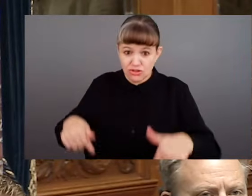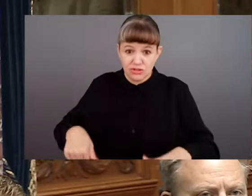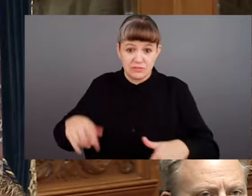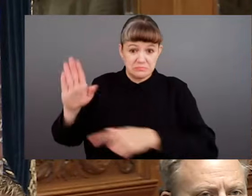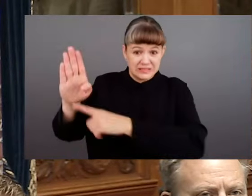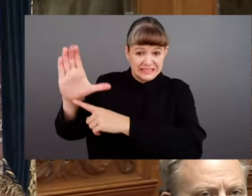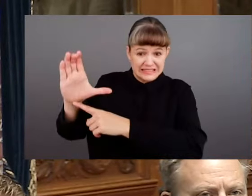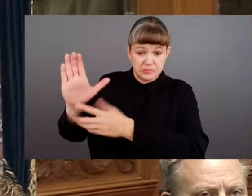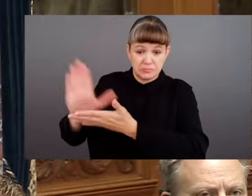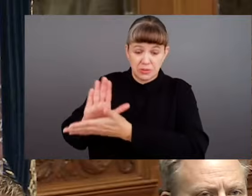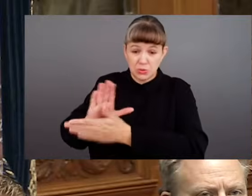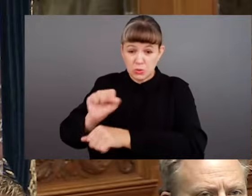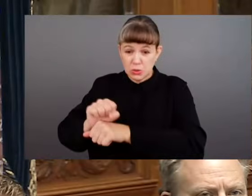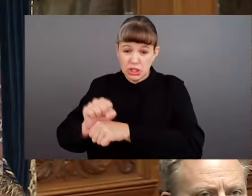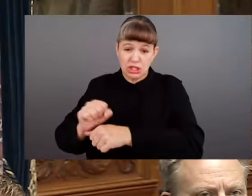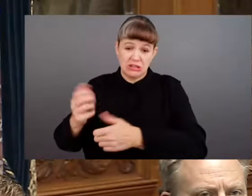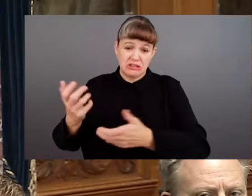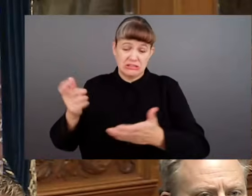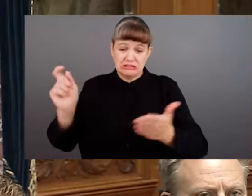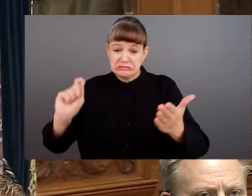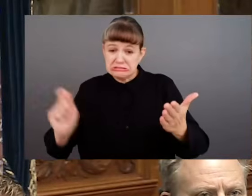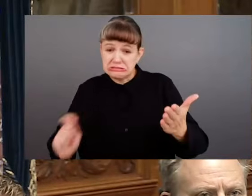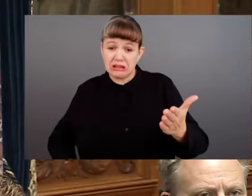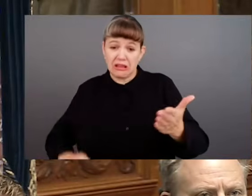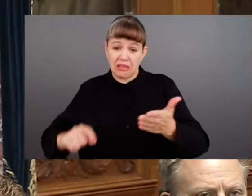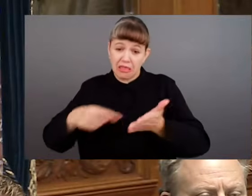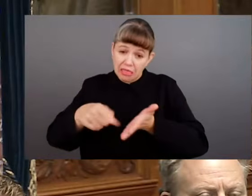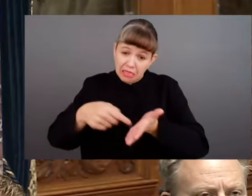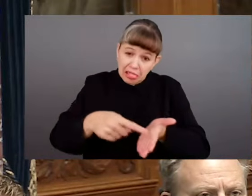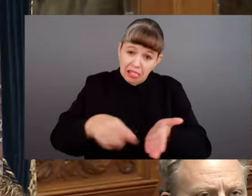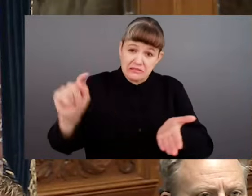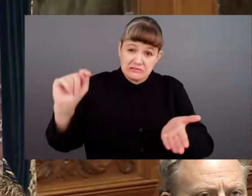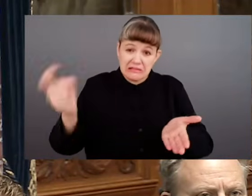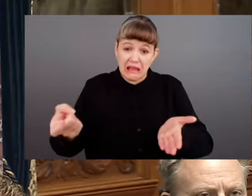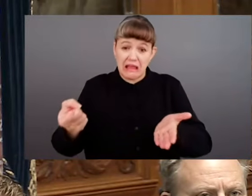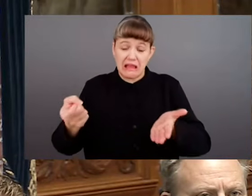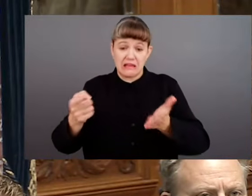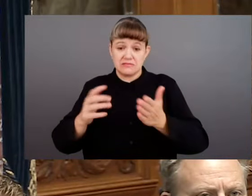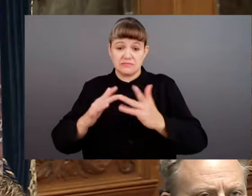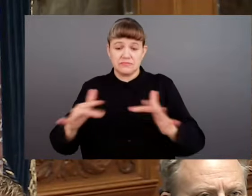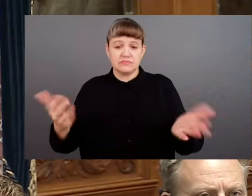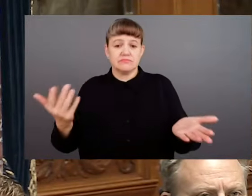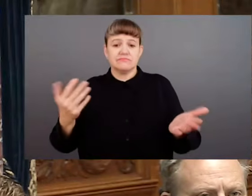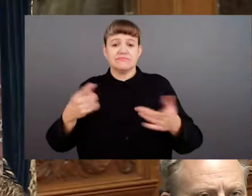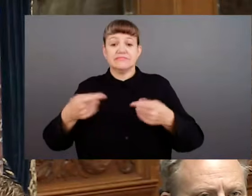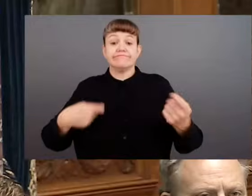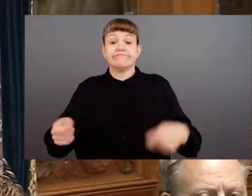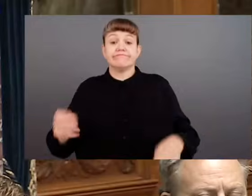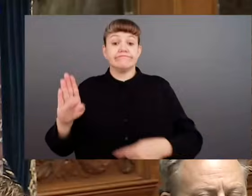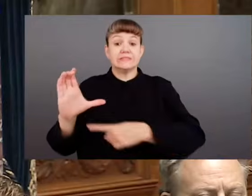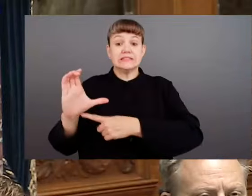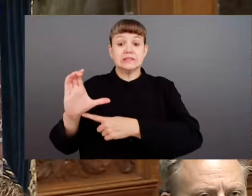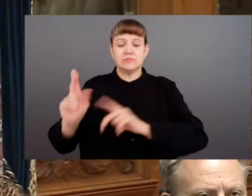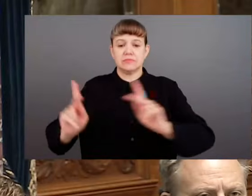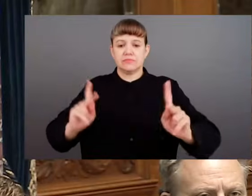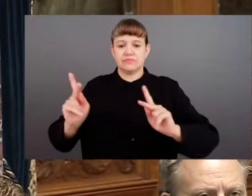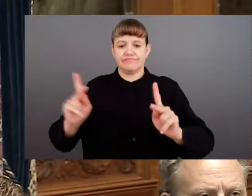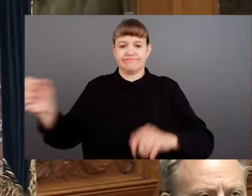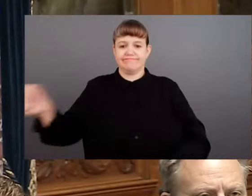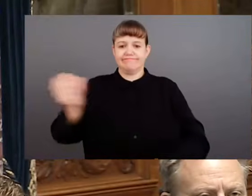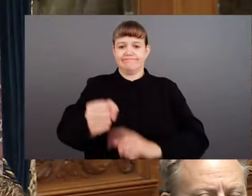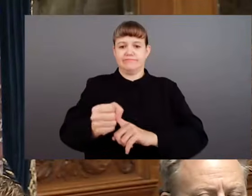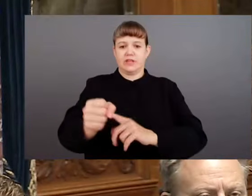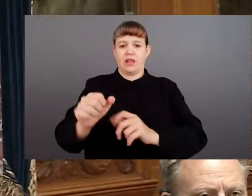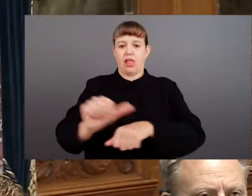their wages and pay their taxes in Alberta. The government's own Small Business Roundtable has flagged these issues for